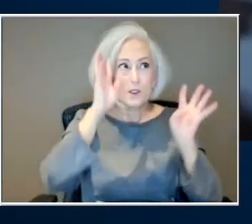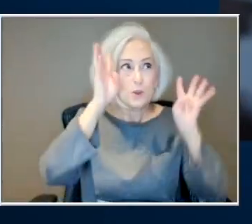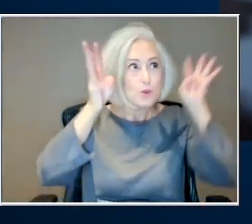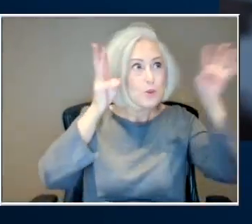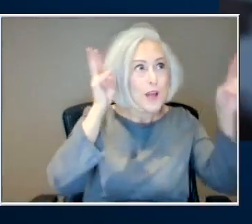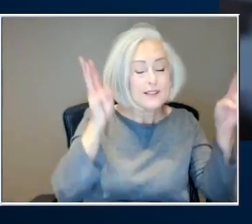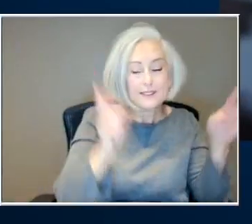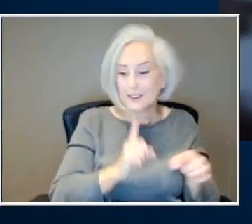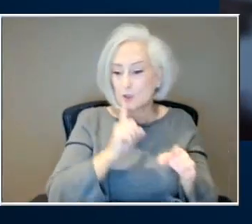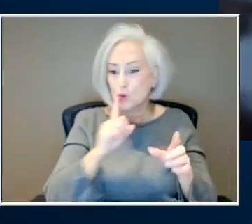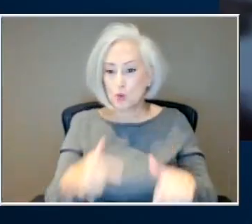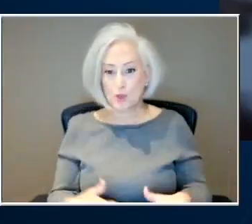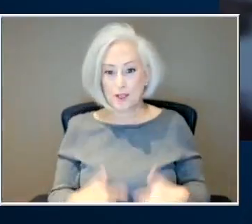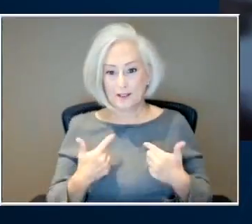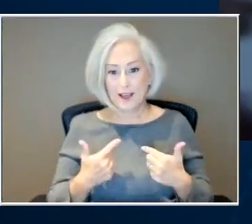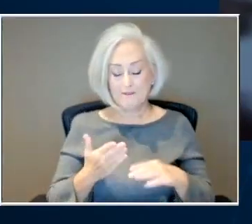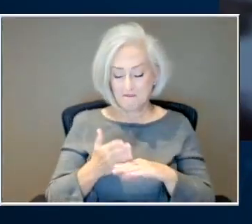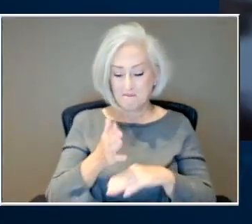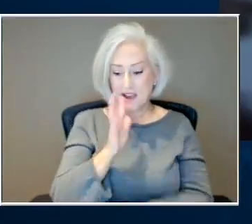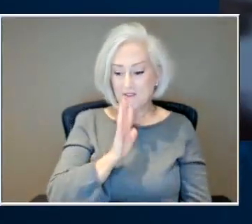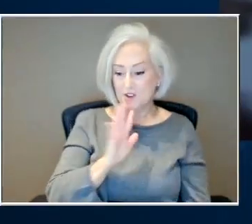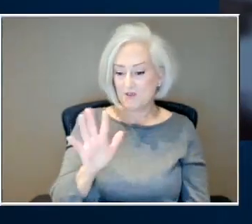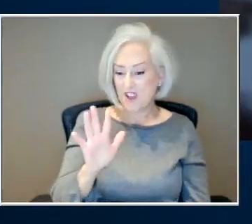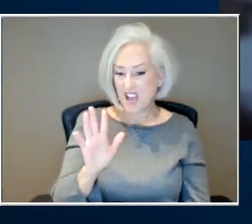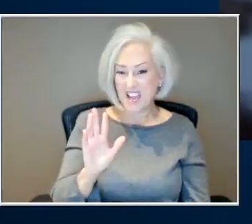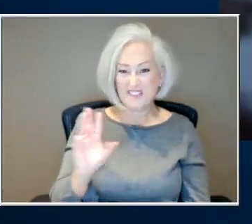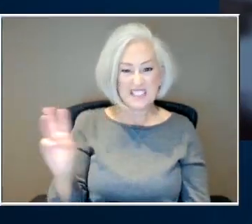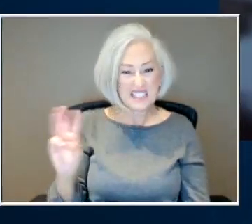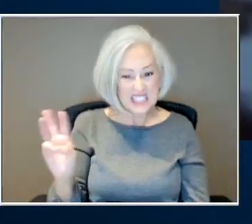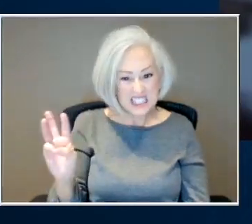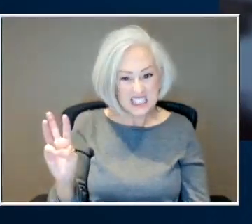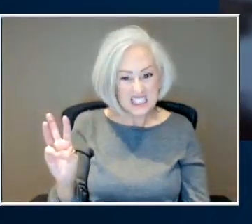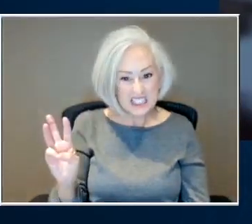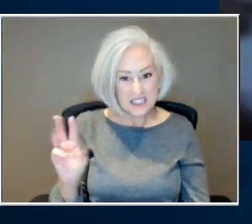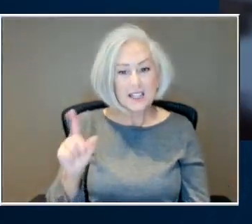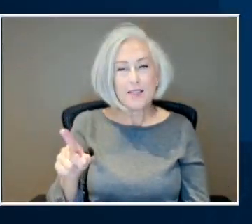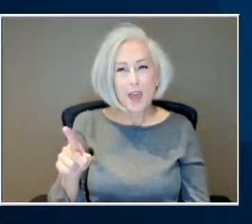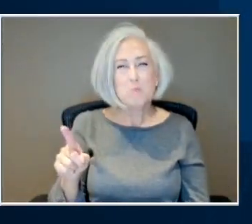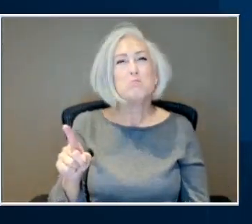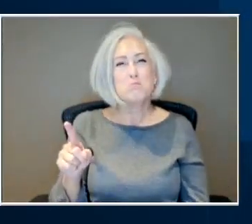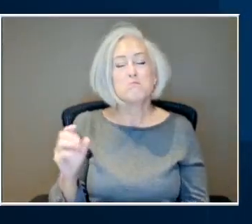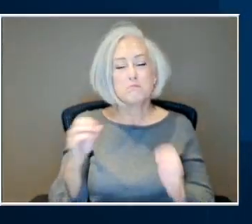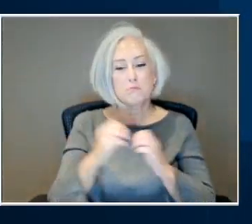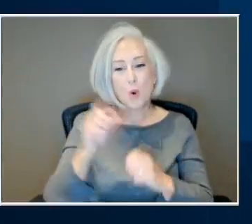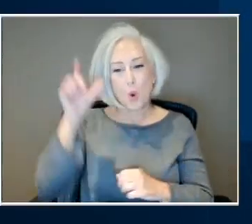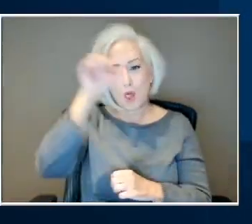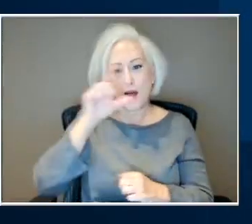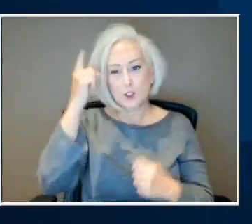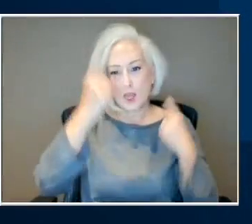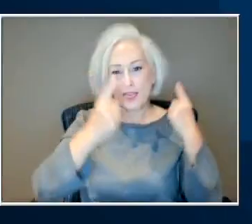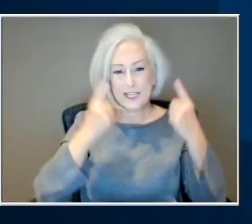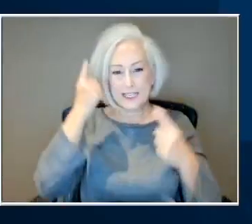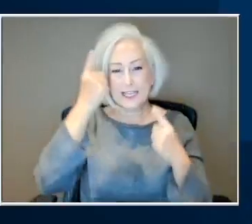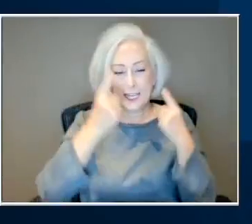After 5 or 6, they start to engage in more logical thinking.